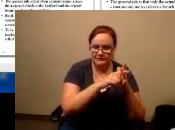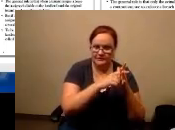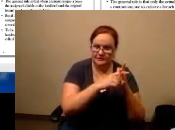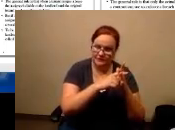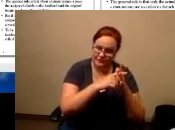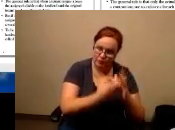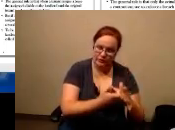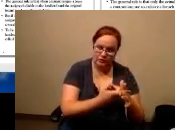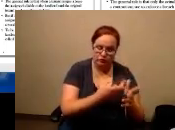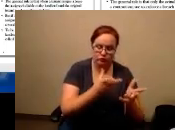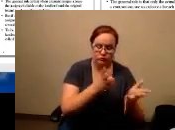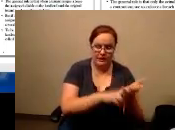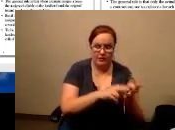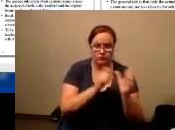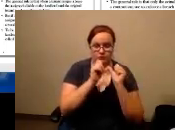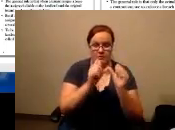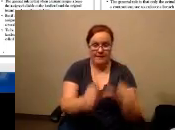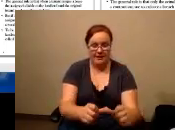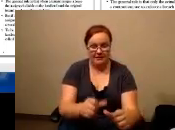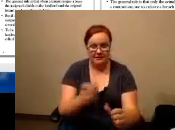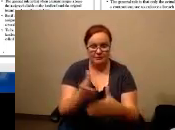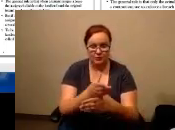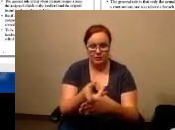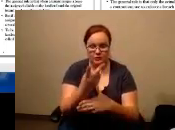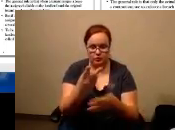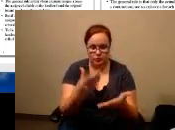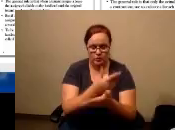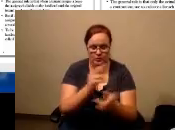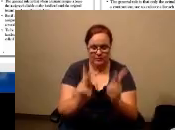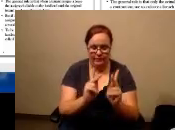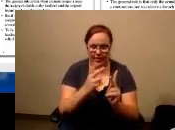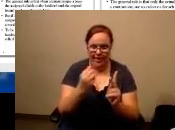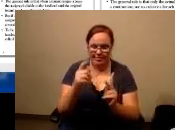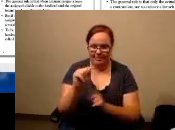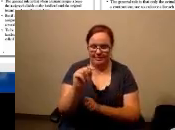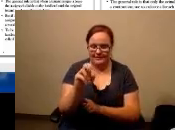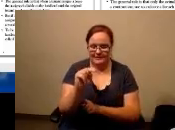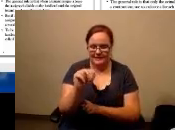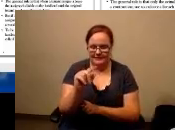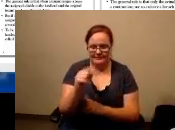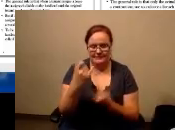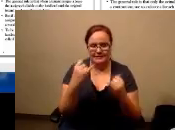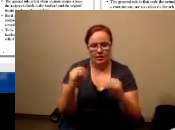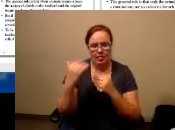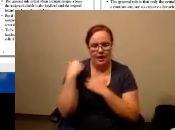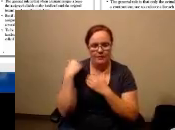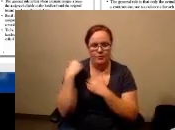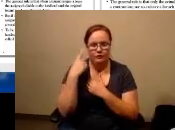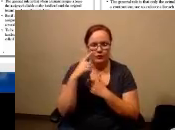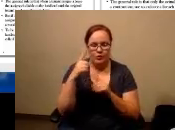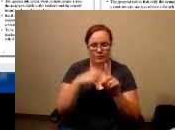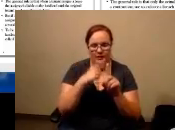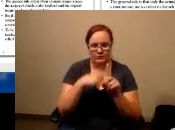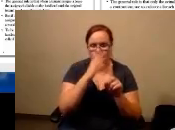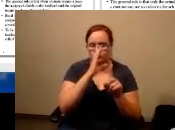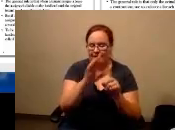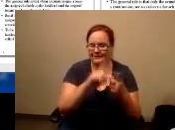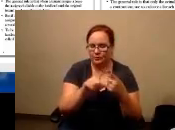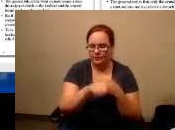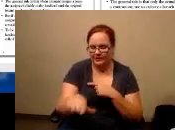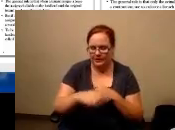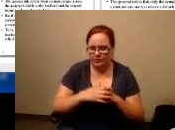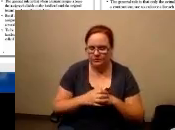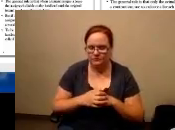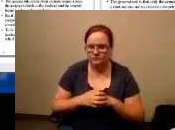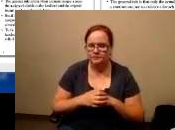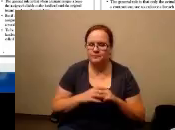parties, and the tenant is still liable for the rent directly to the landlord, but enters into